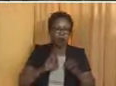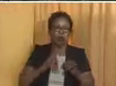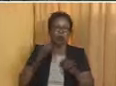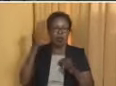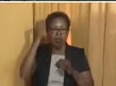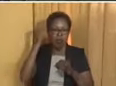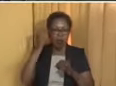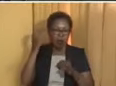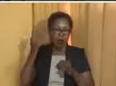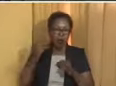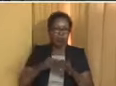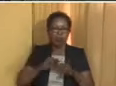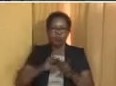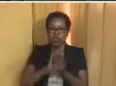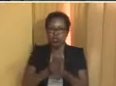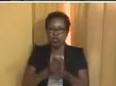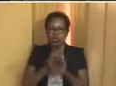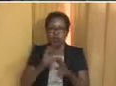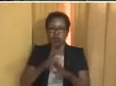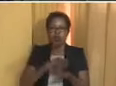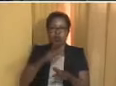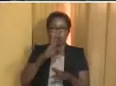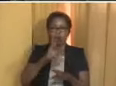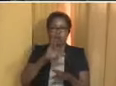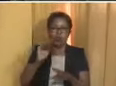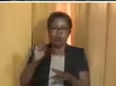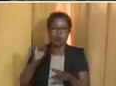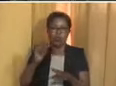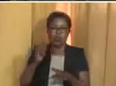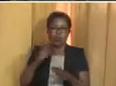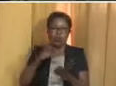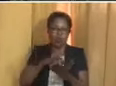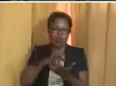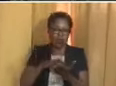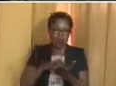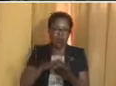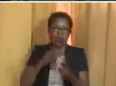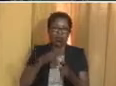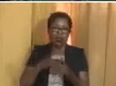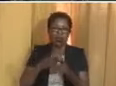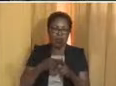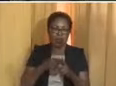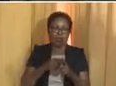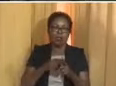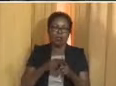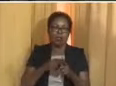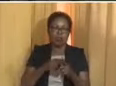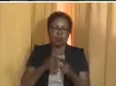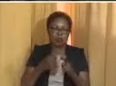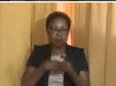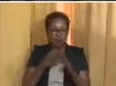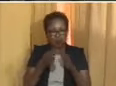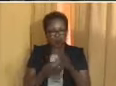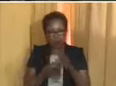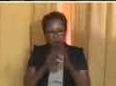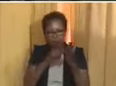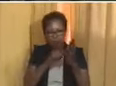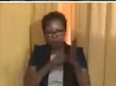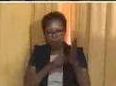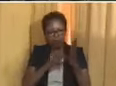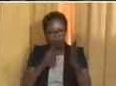the Isaiah Biwott case. I have then laid out my reasoning